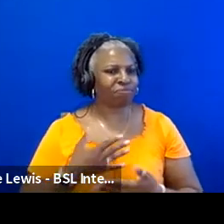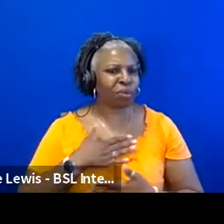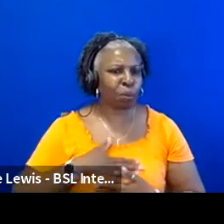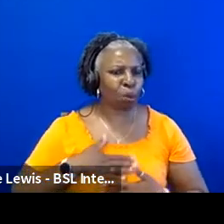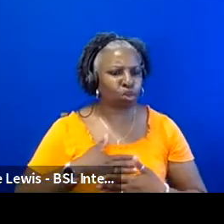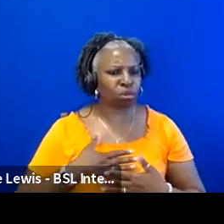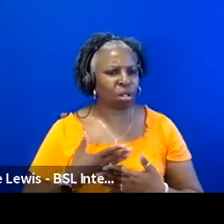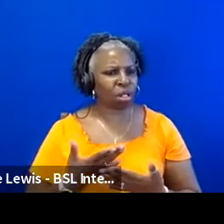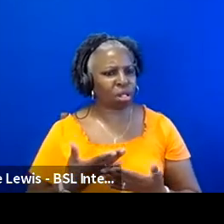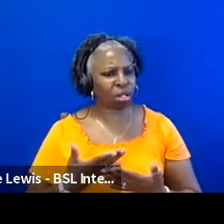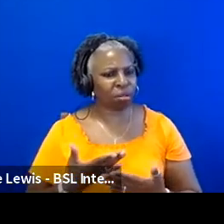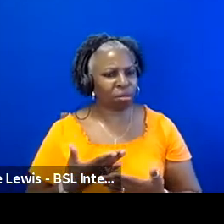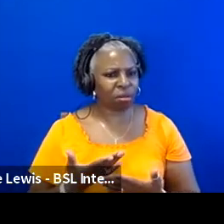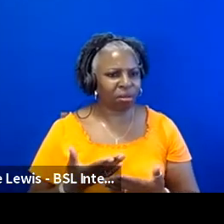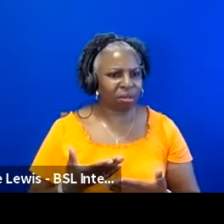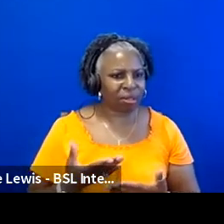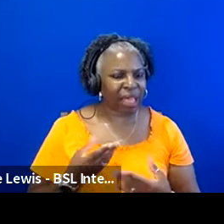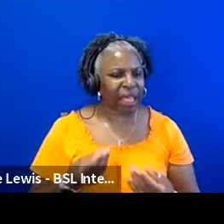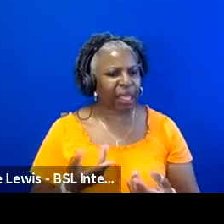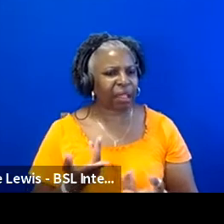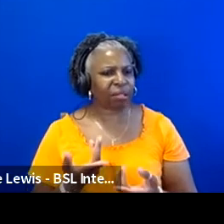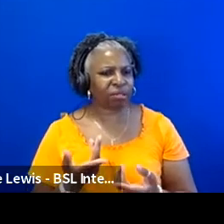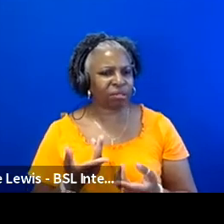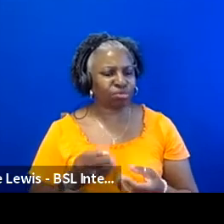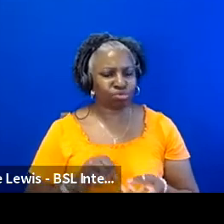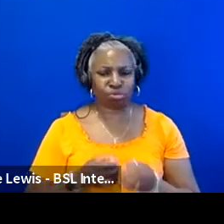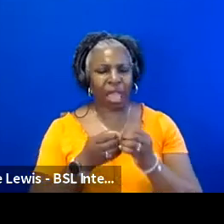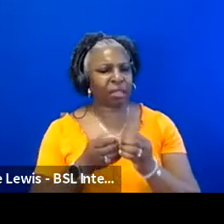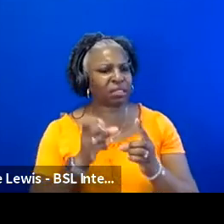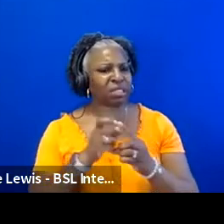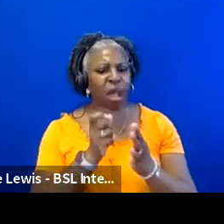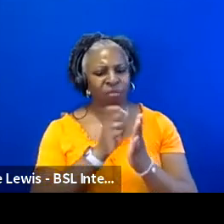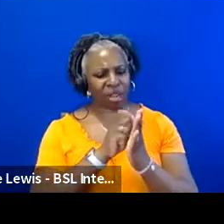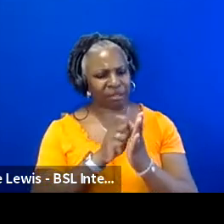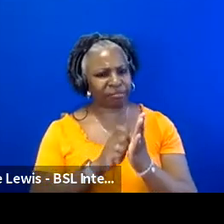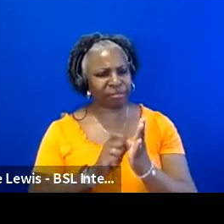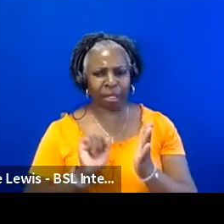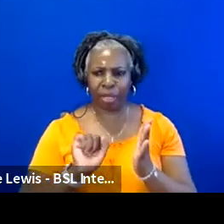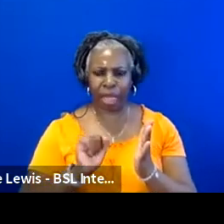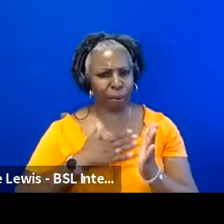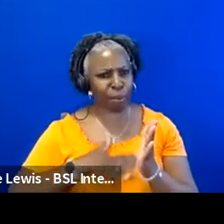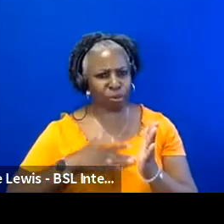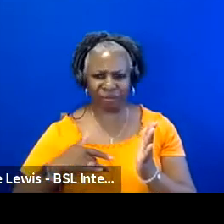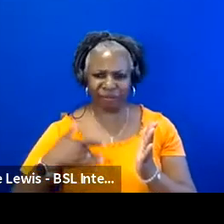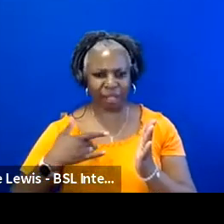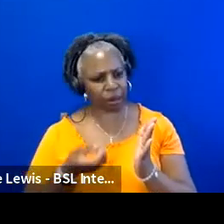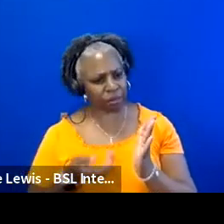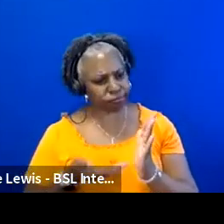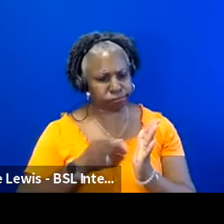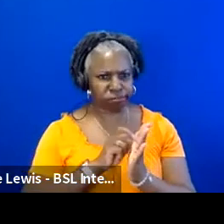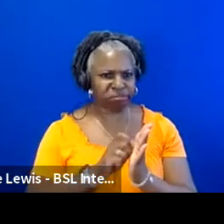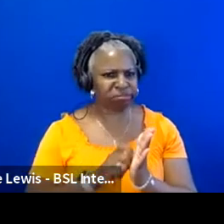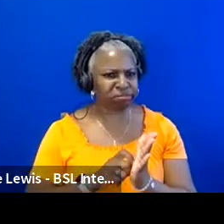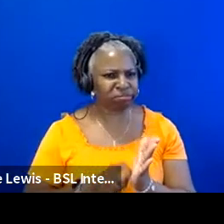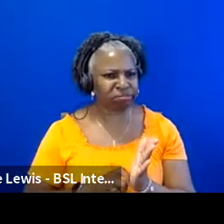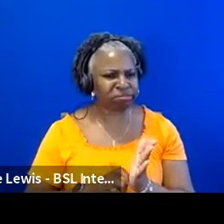their trip to their journey to come from Syria to Germany, and to try